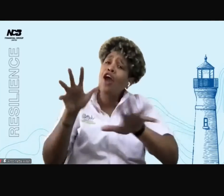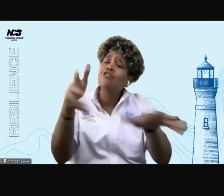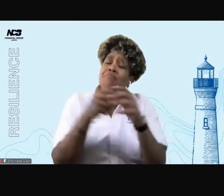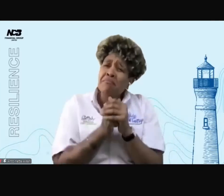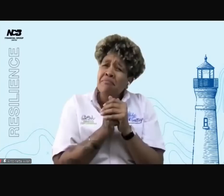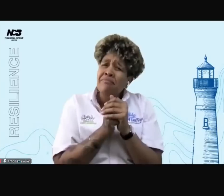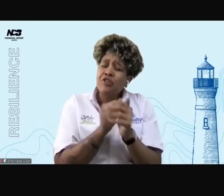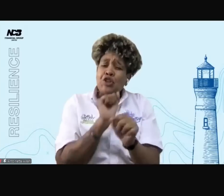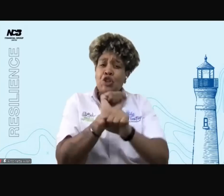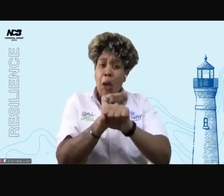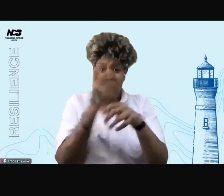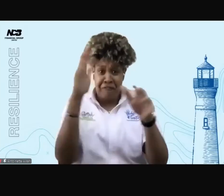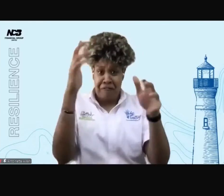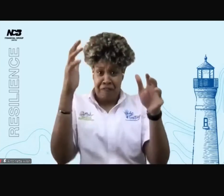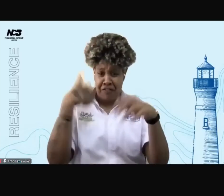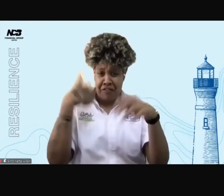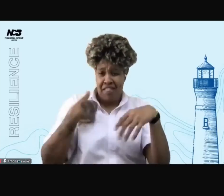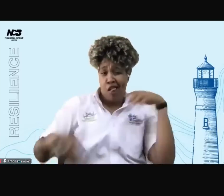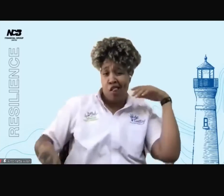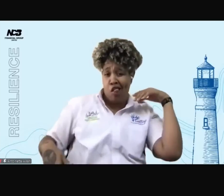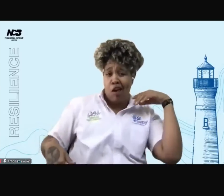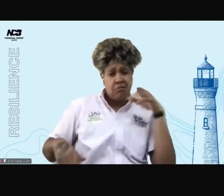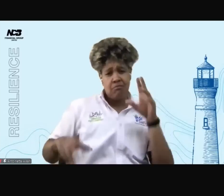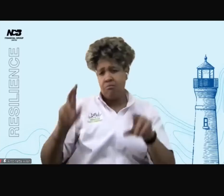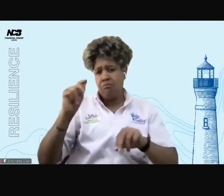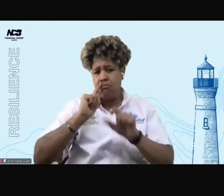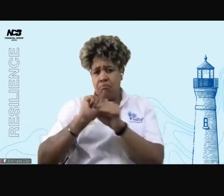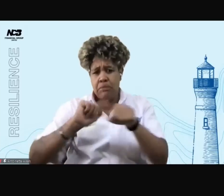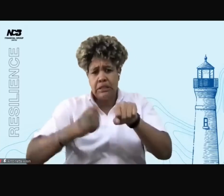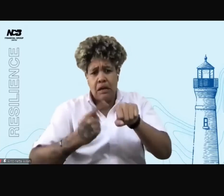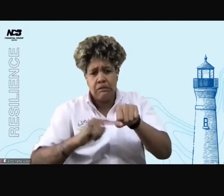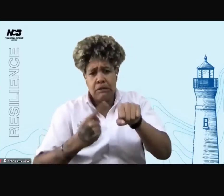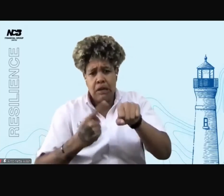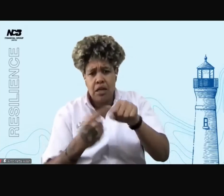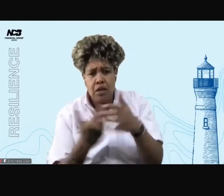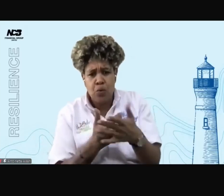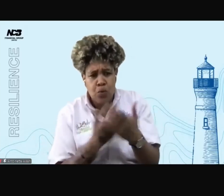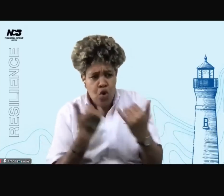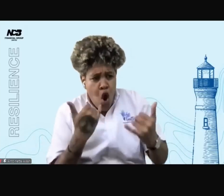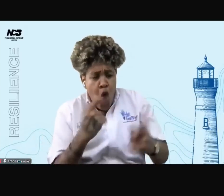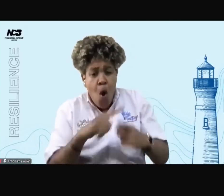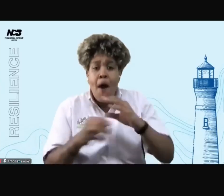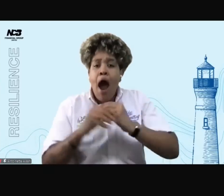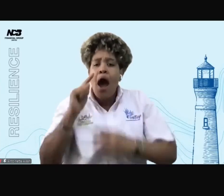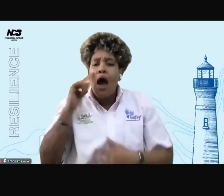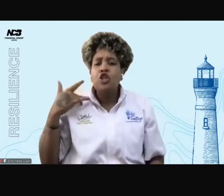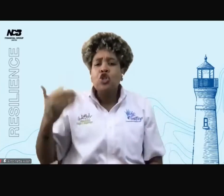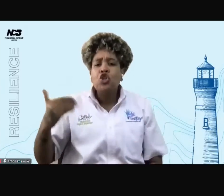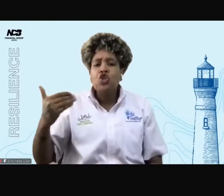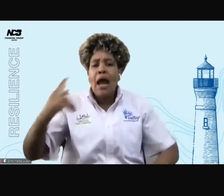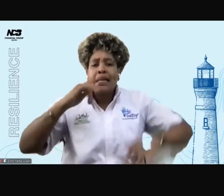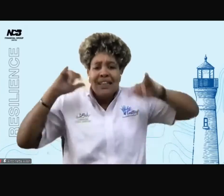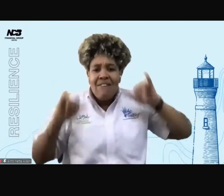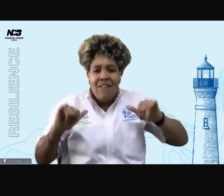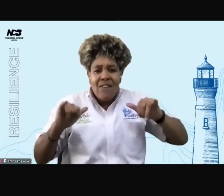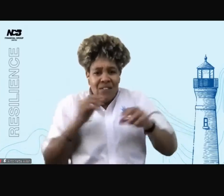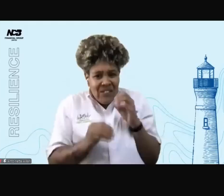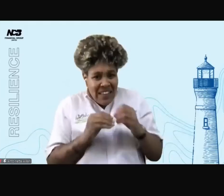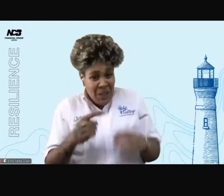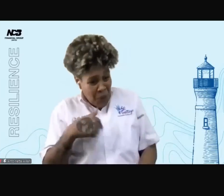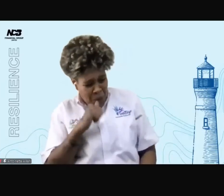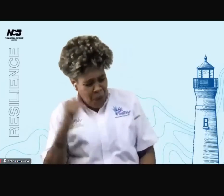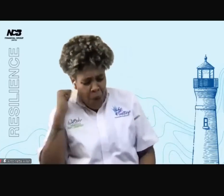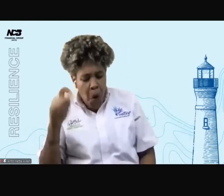the job is not yet done. We've just gotten started, but the trend is fixed. And we certainly are not